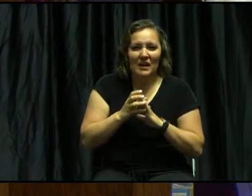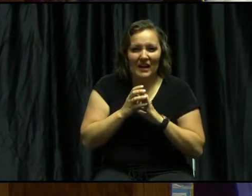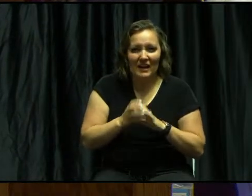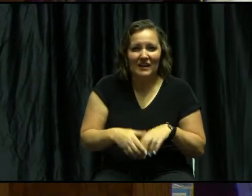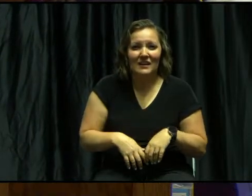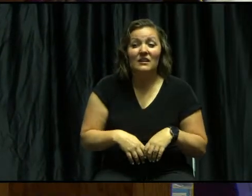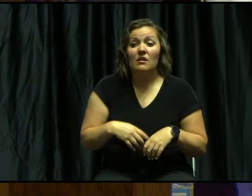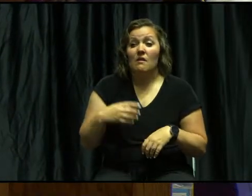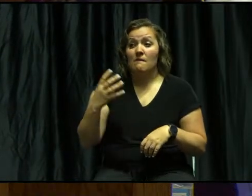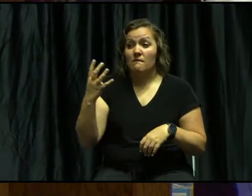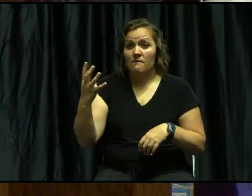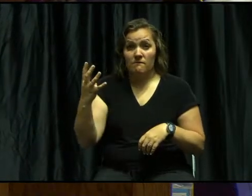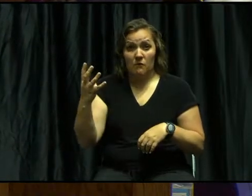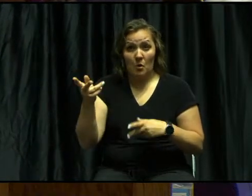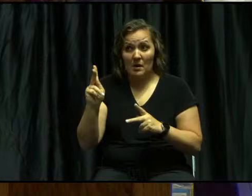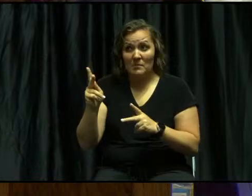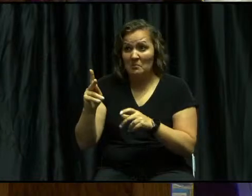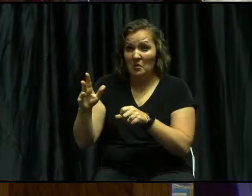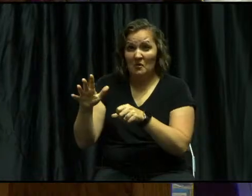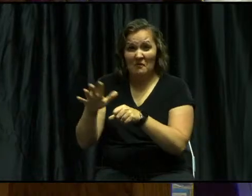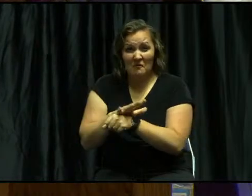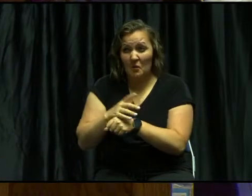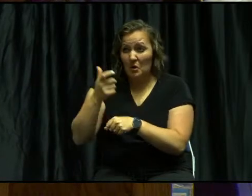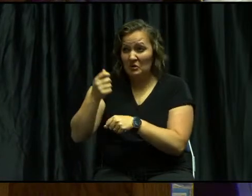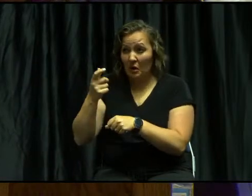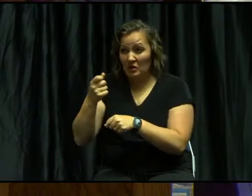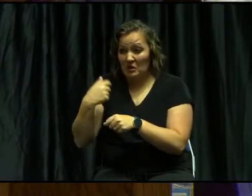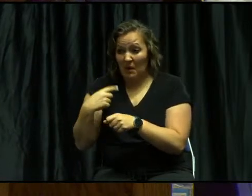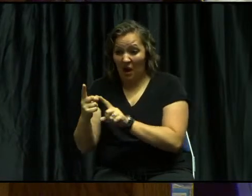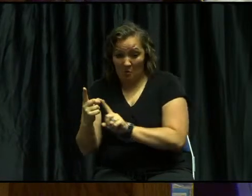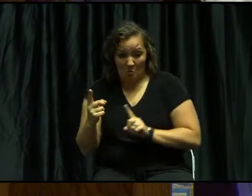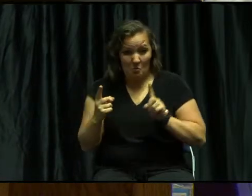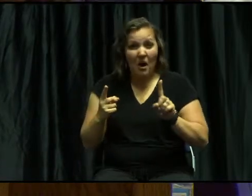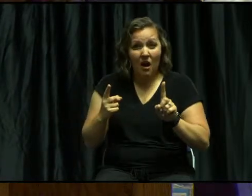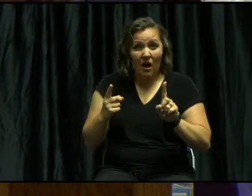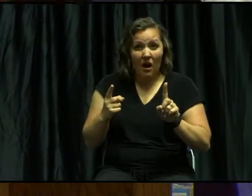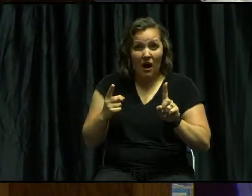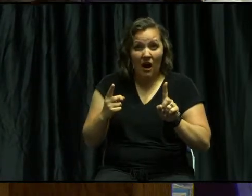of 4 that got a full scholarship to their opera program.